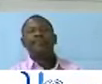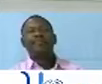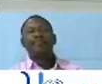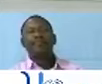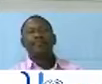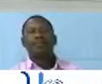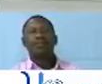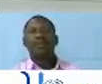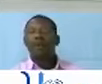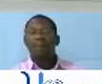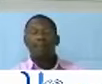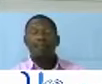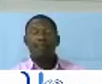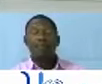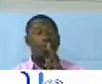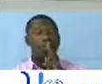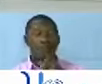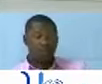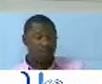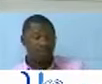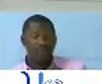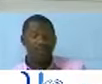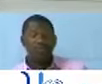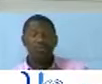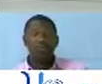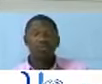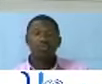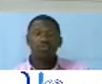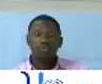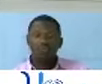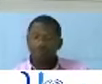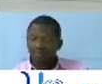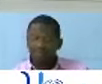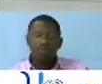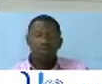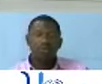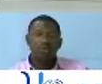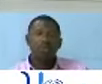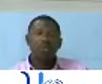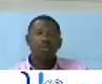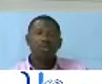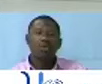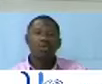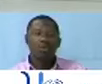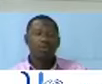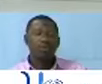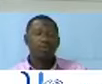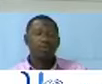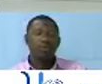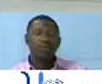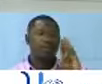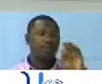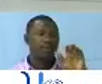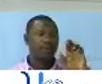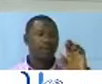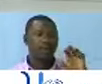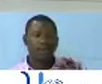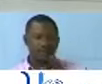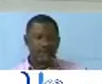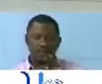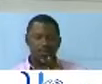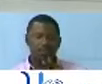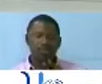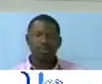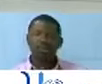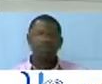with the decision of the bar association ñi nga ñen ñi nga xamné ni da bu goña and ak sawasi bar association bi we could